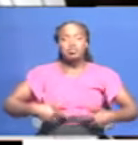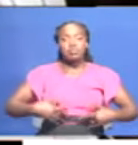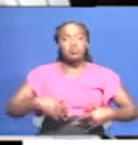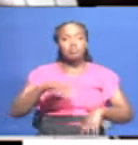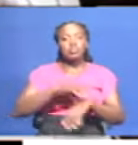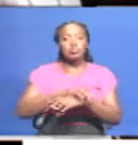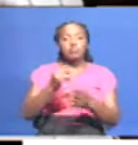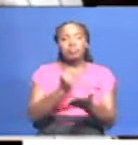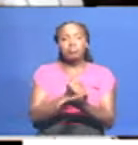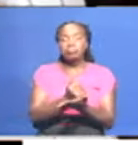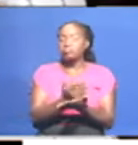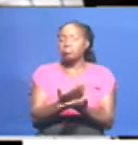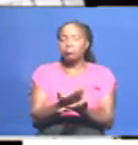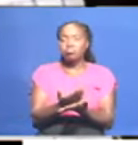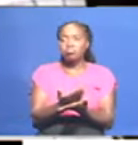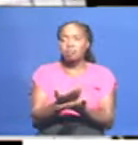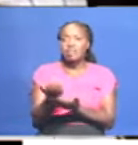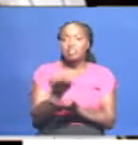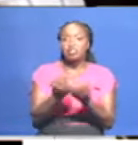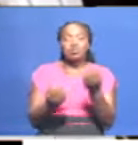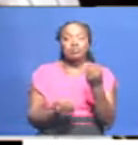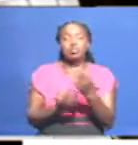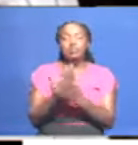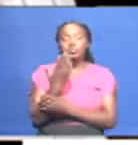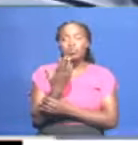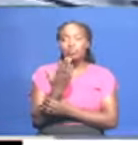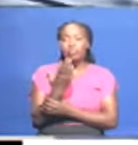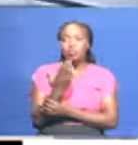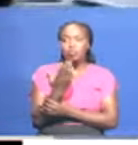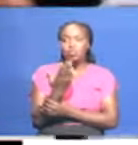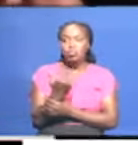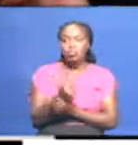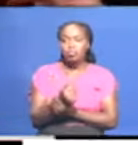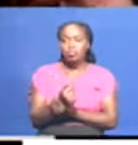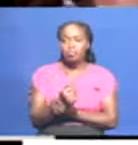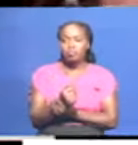waweze kupata kazi, uchumi yetu iweze kuendelea mbele.